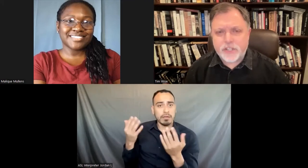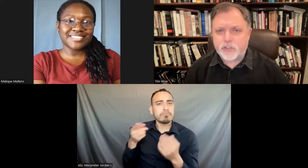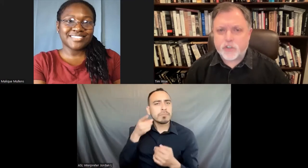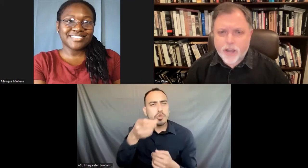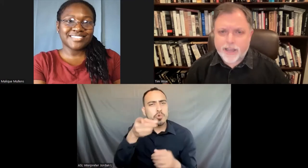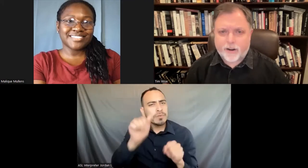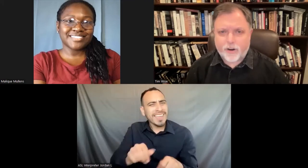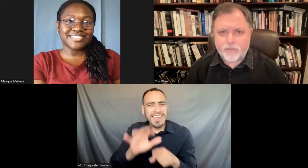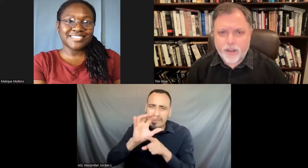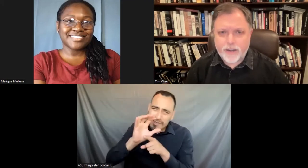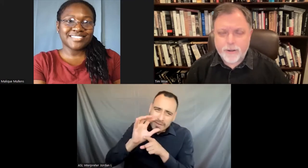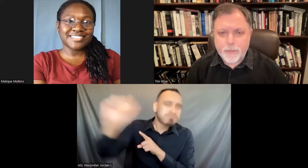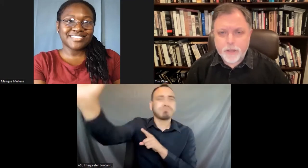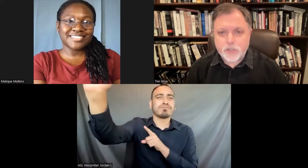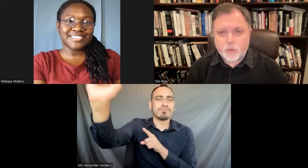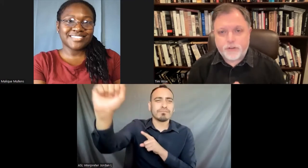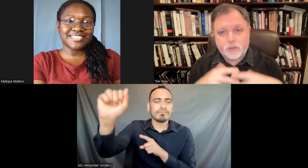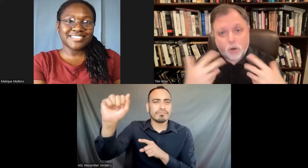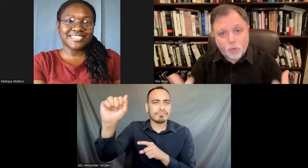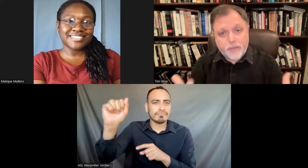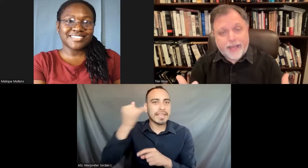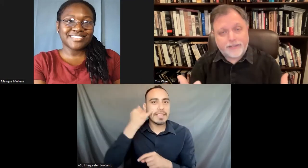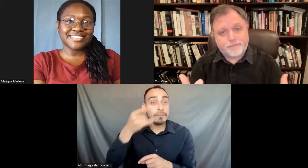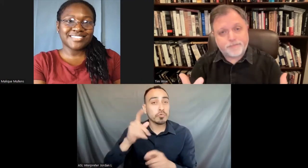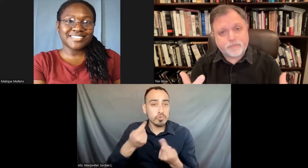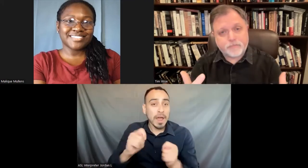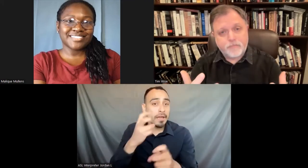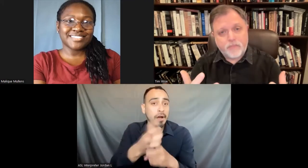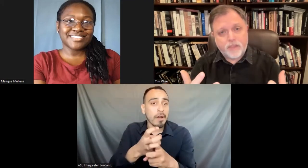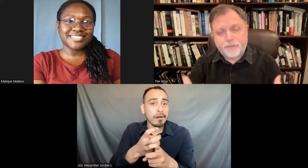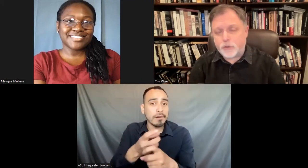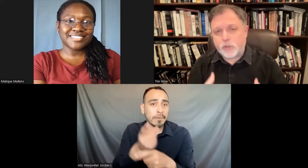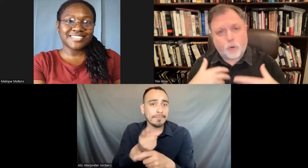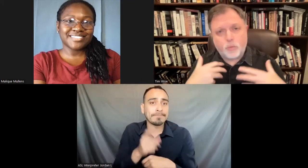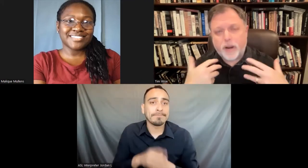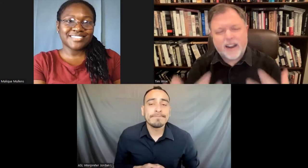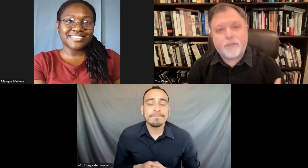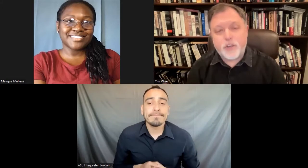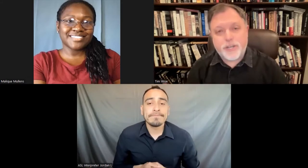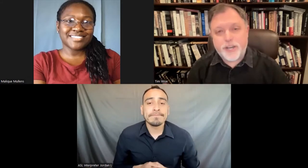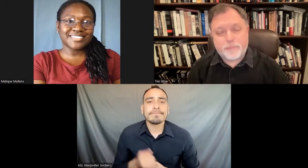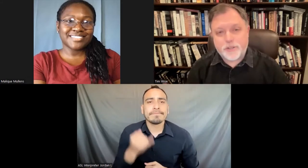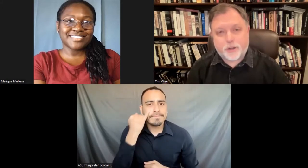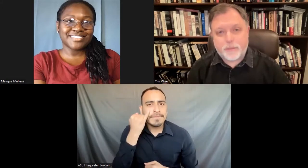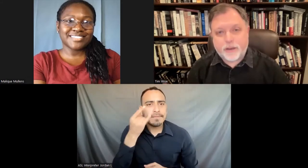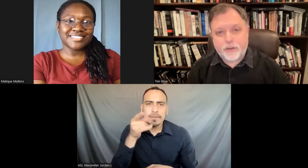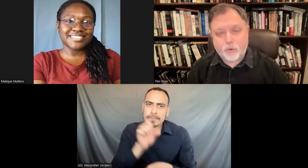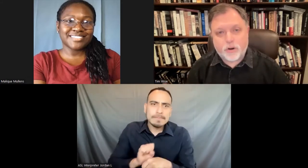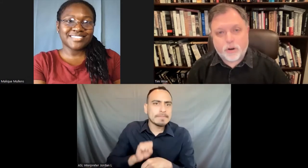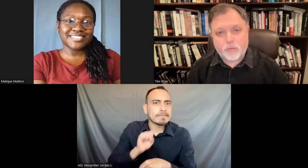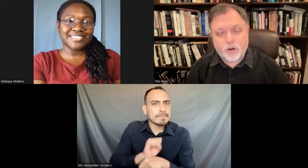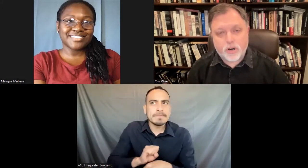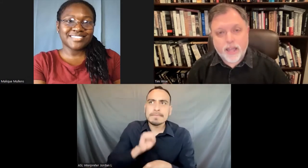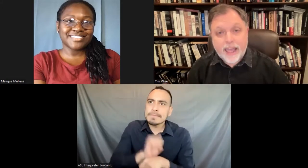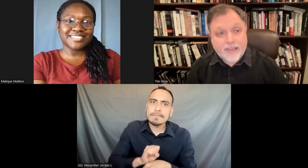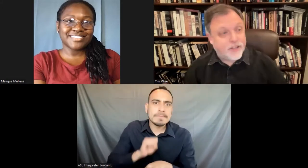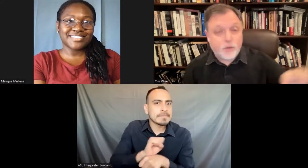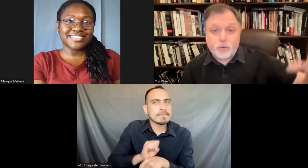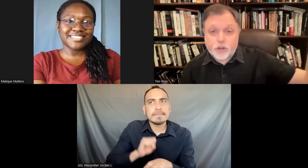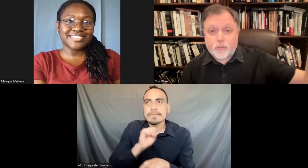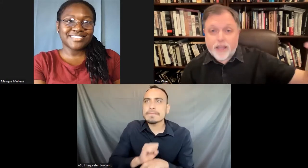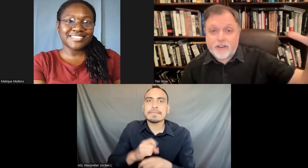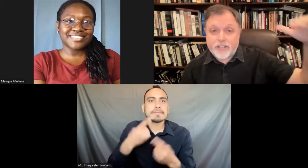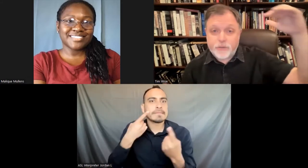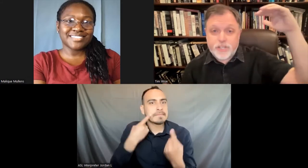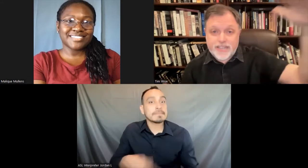if they just try hard, right? So if you're told that, if you're told wherever you end up is all about your hard work, and then